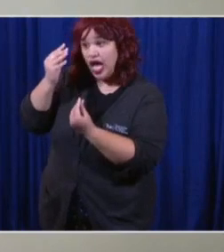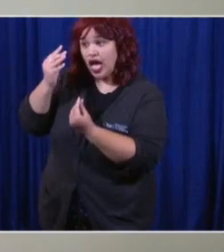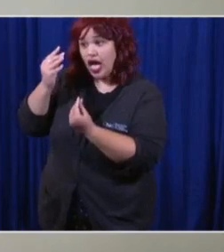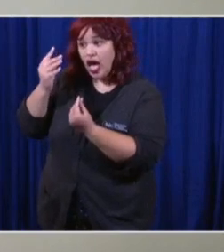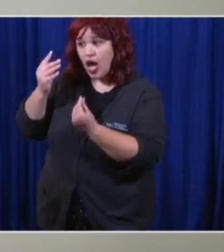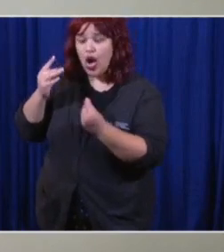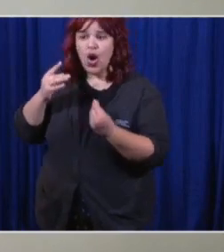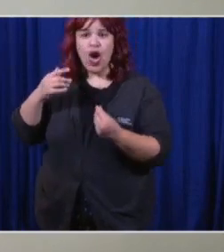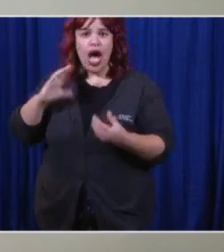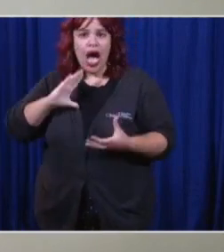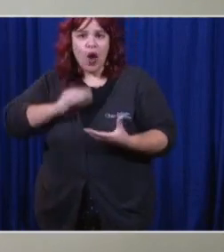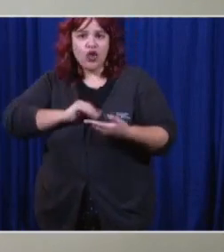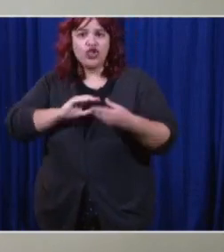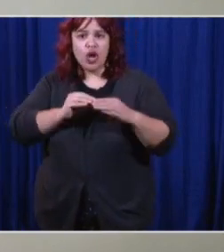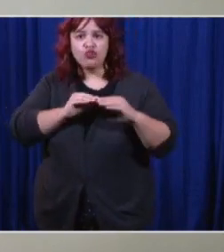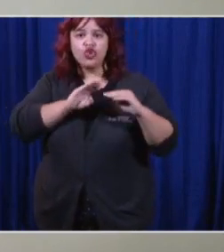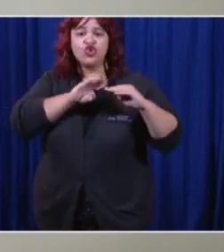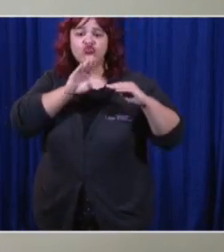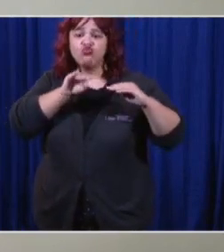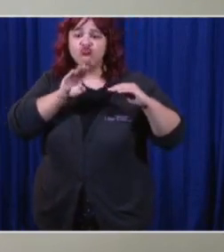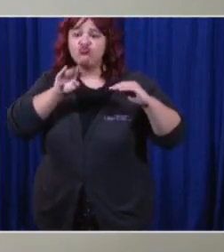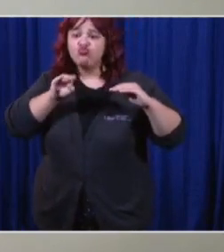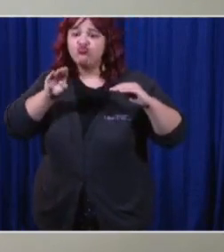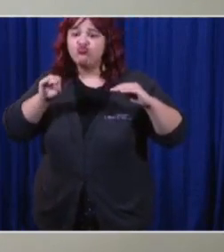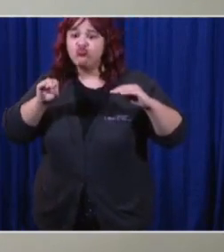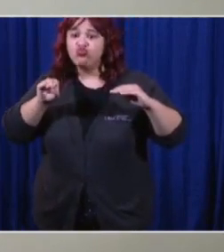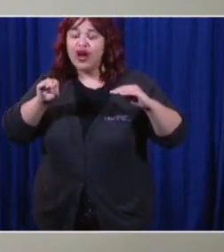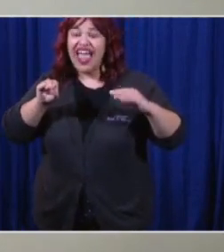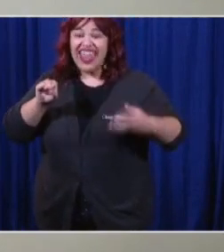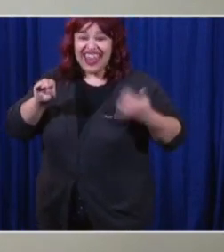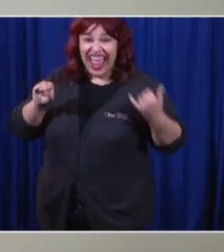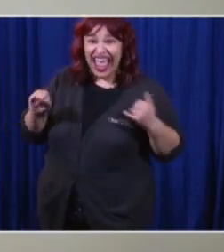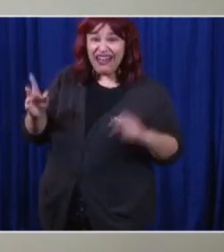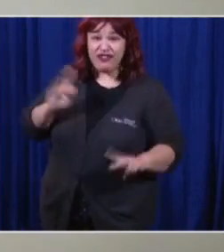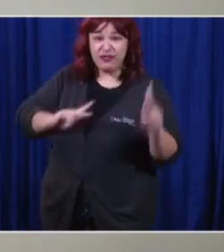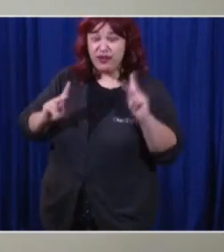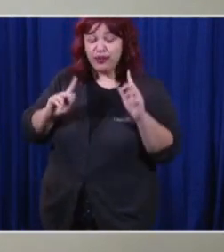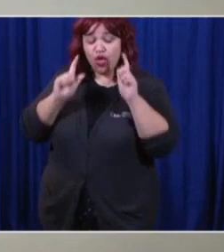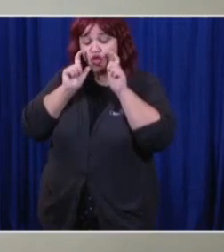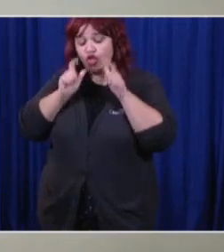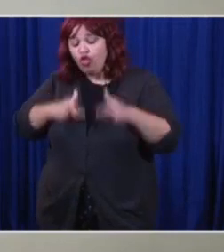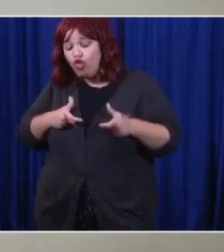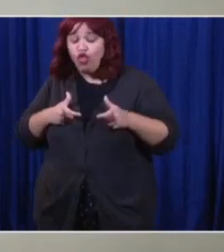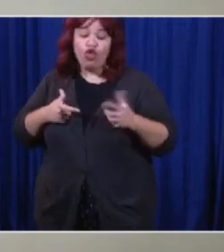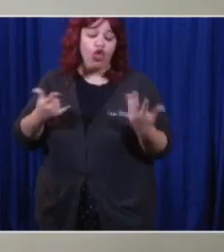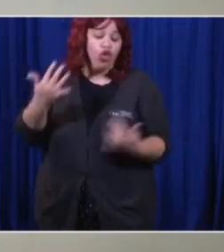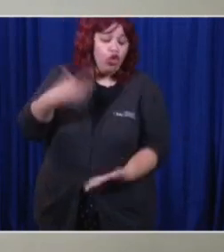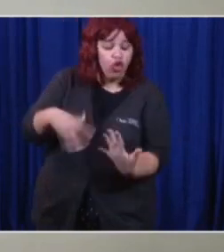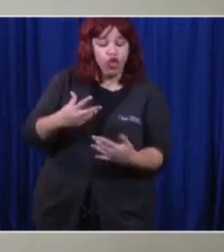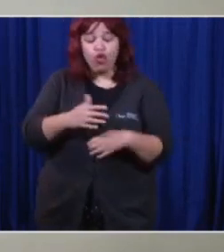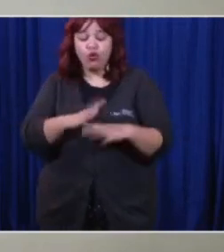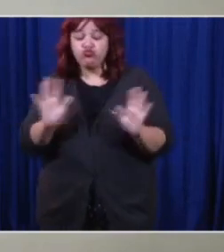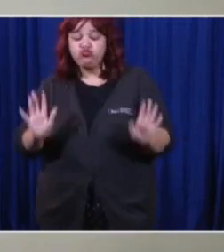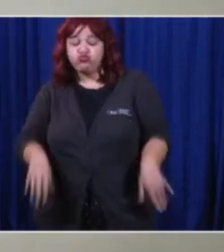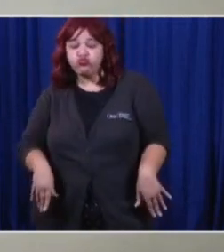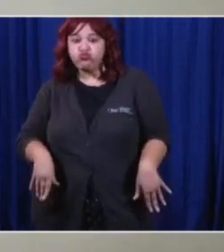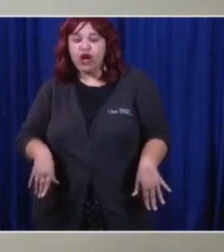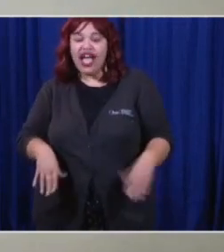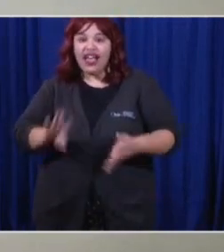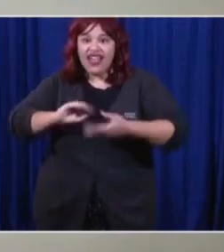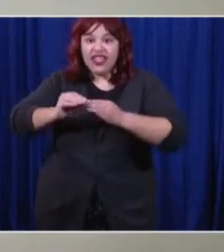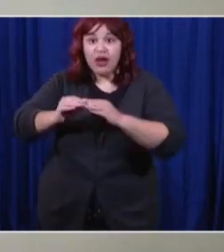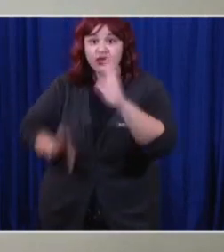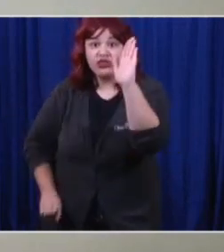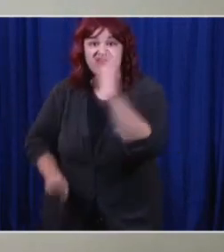guard down, and it doesn't take much for this virus to start to spread exponentially again. And so I think it's that whole piece that